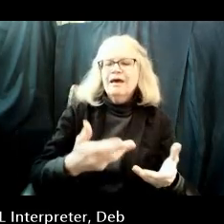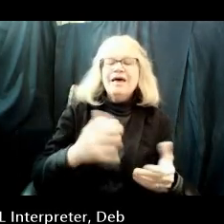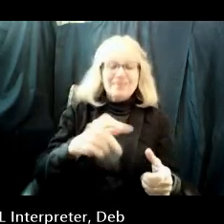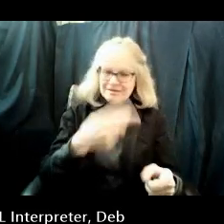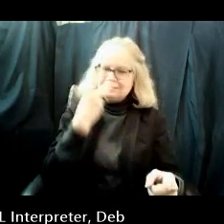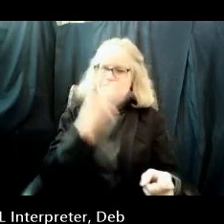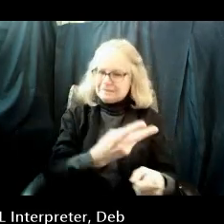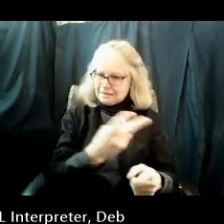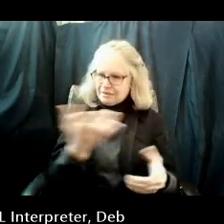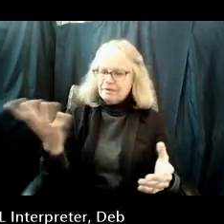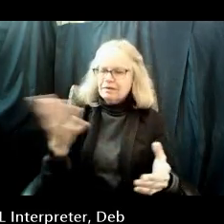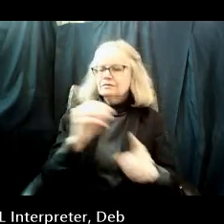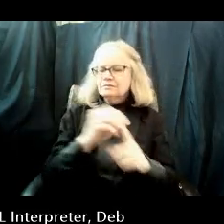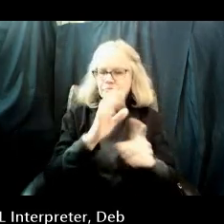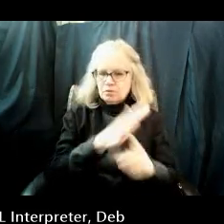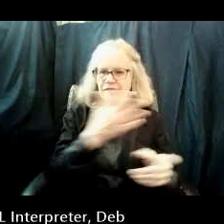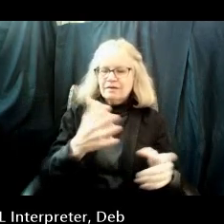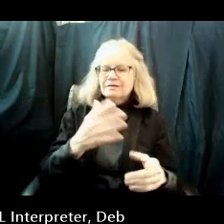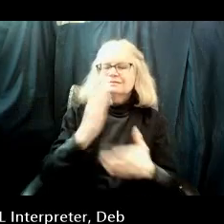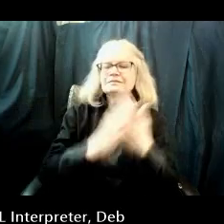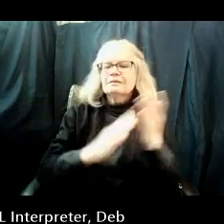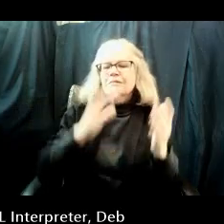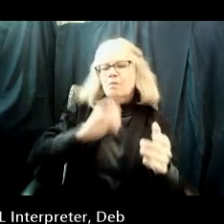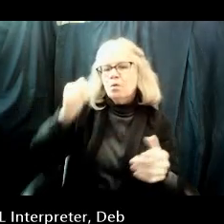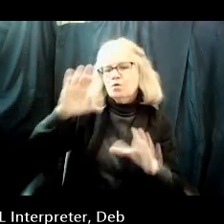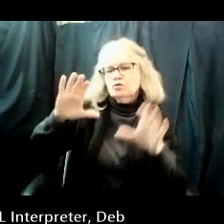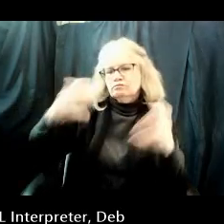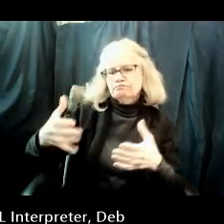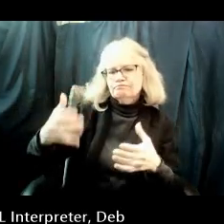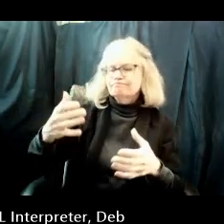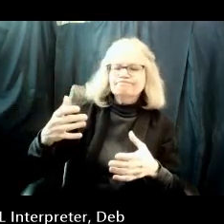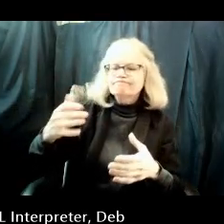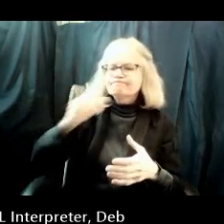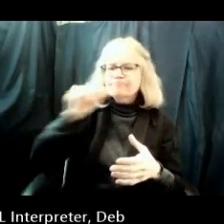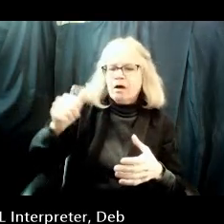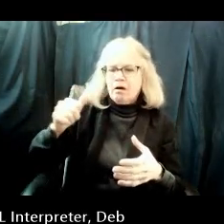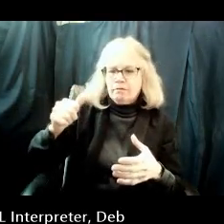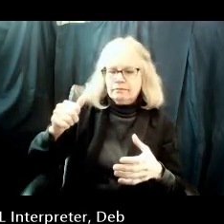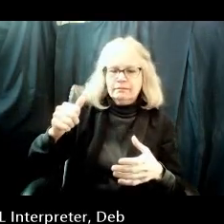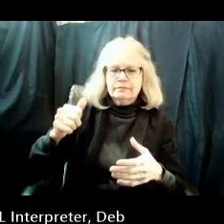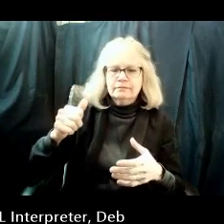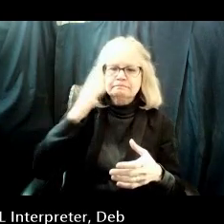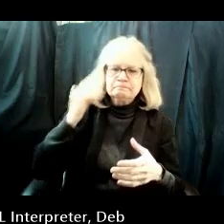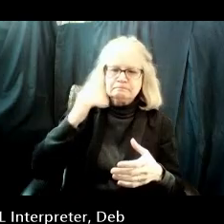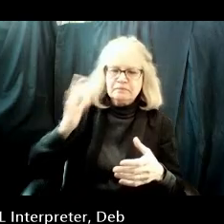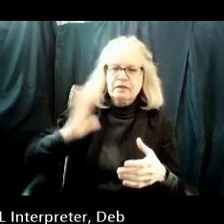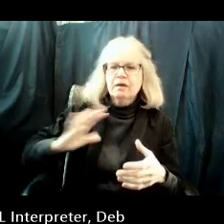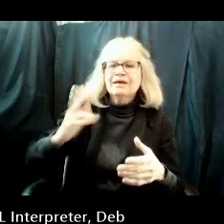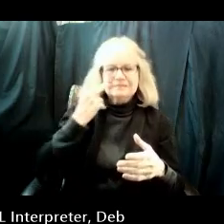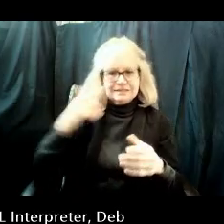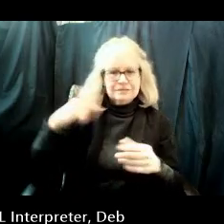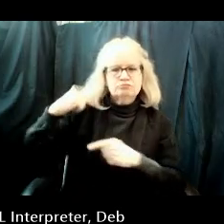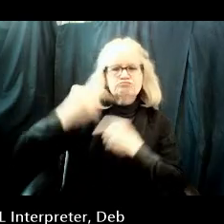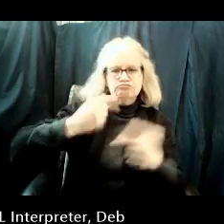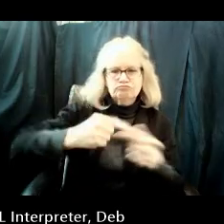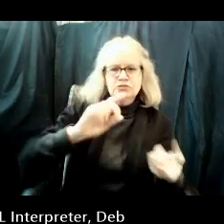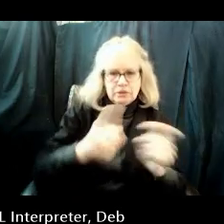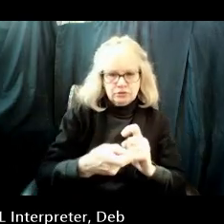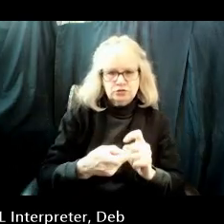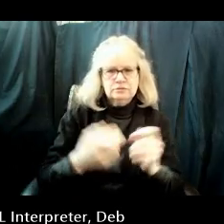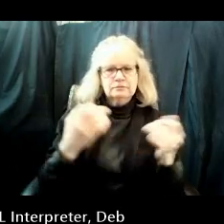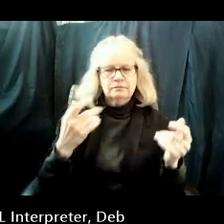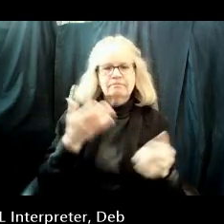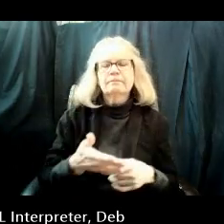things that some of our older cohorts have not. And so we're seeing some generational changes there. The more